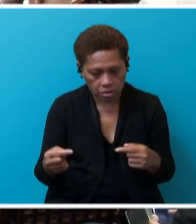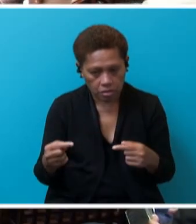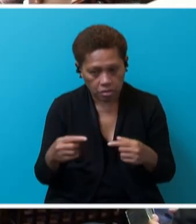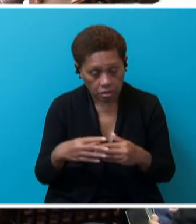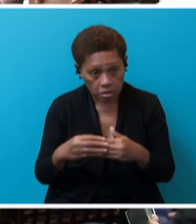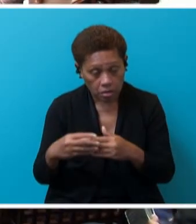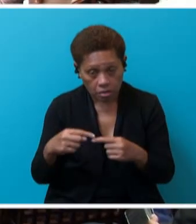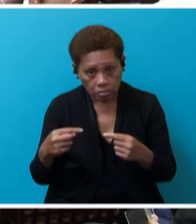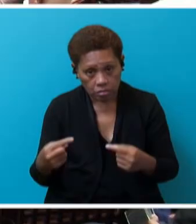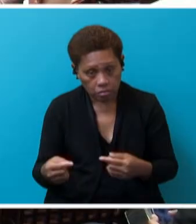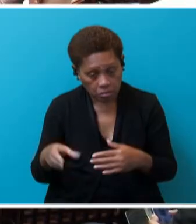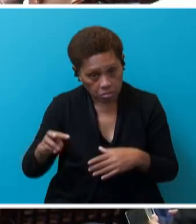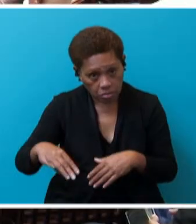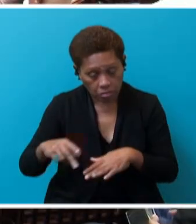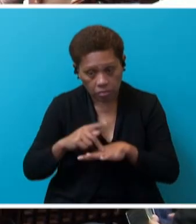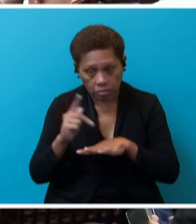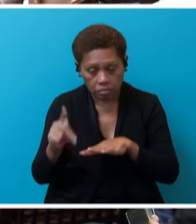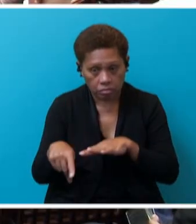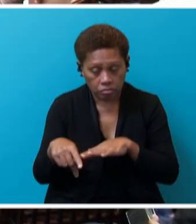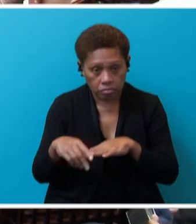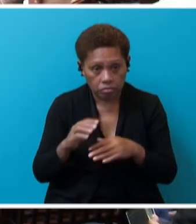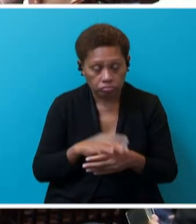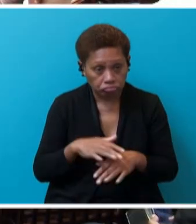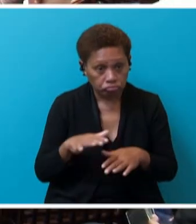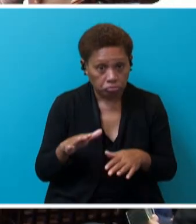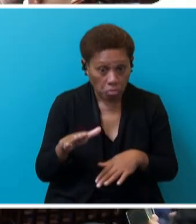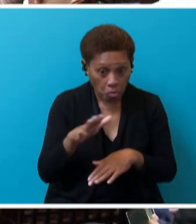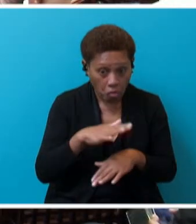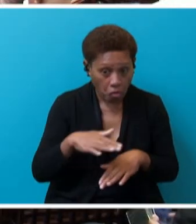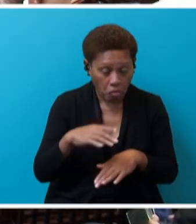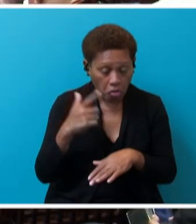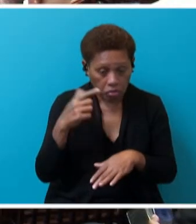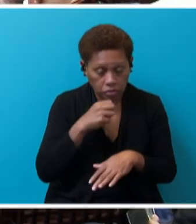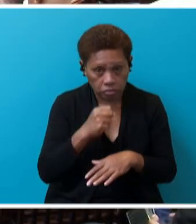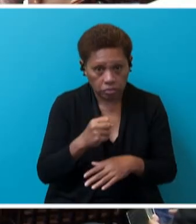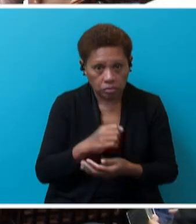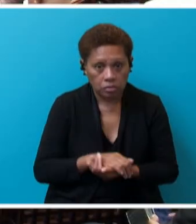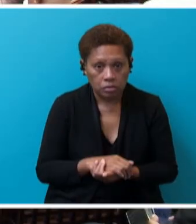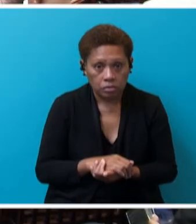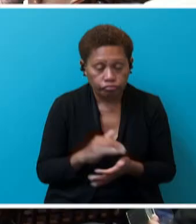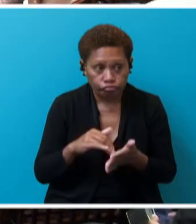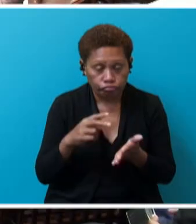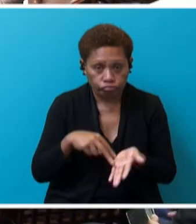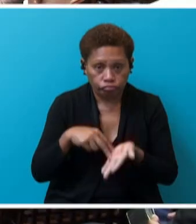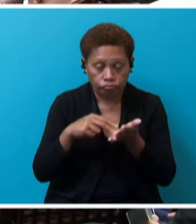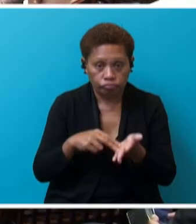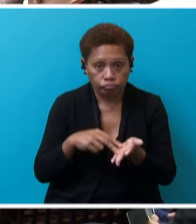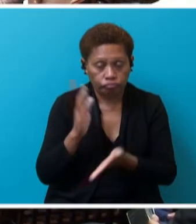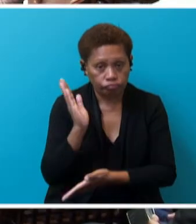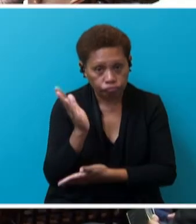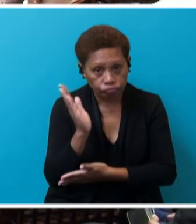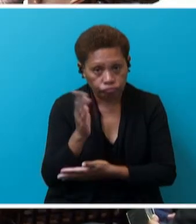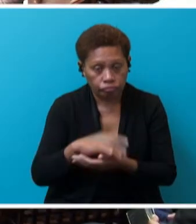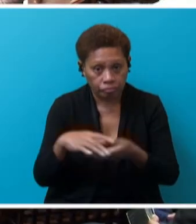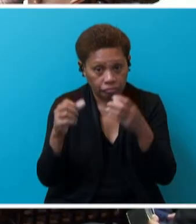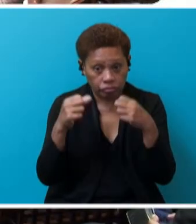Parliament, guests, ladies and gentlemen. I rise today to present to this August House some of the achievements